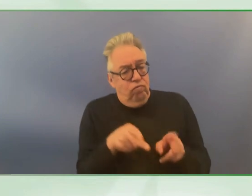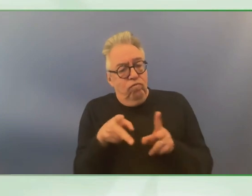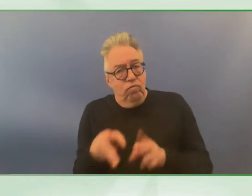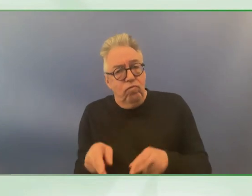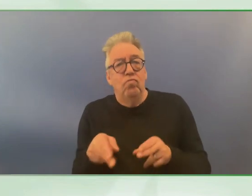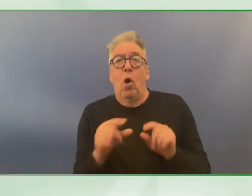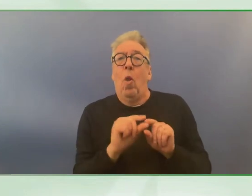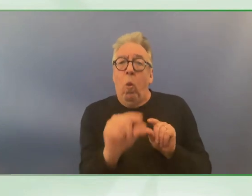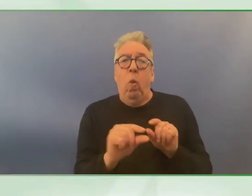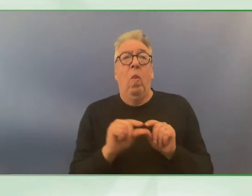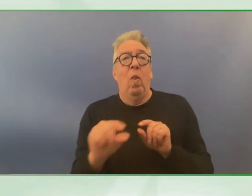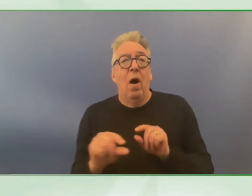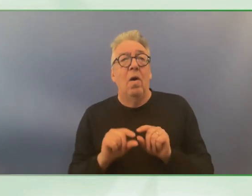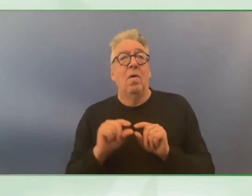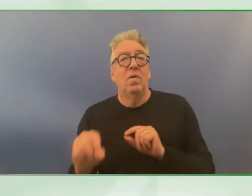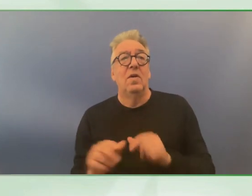moment, and